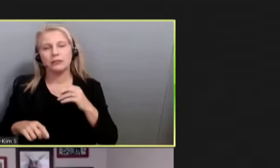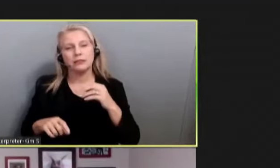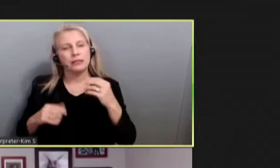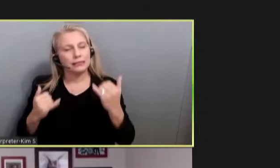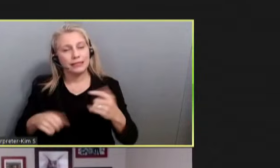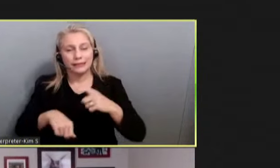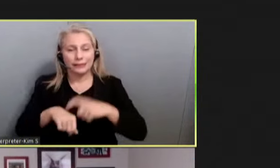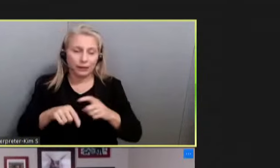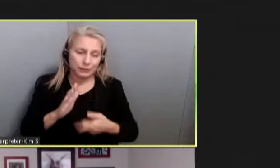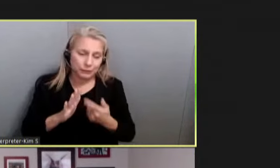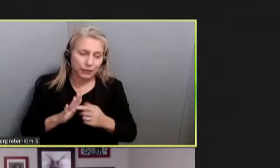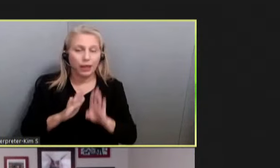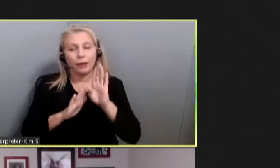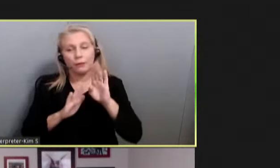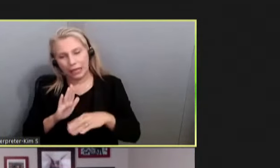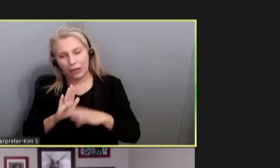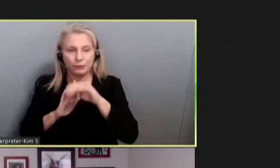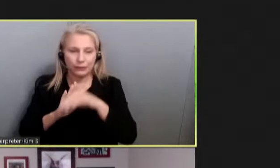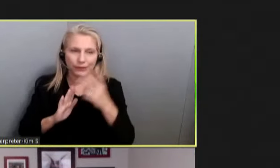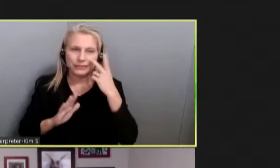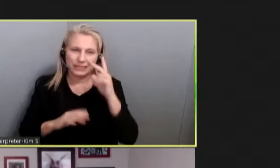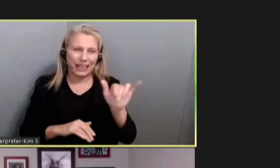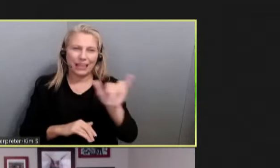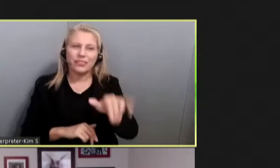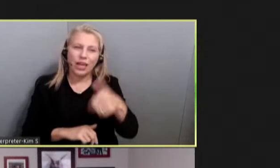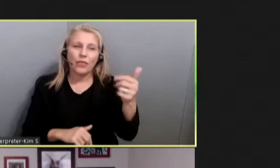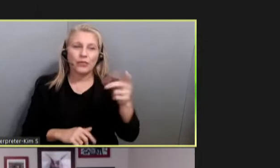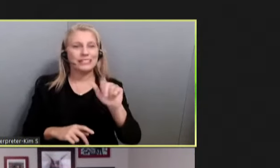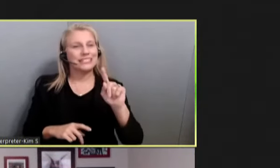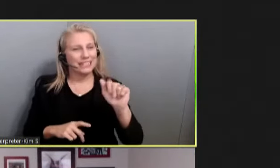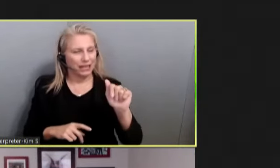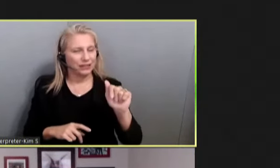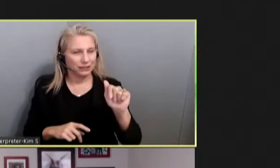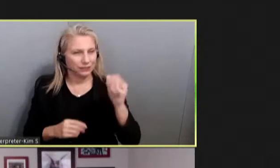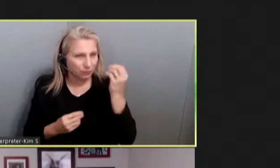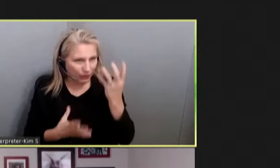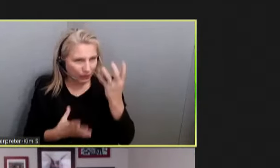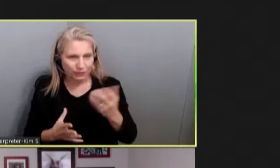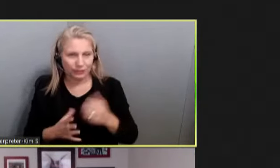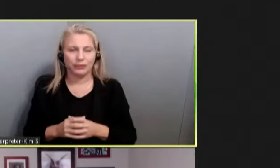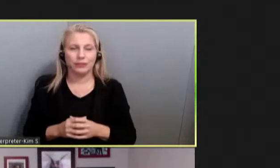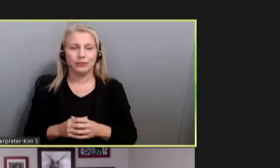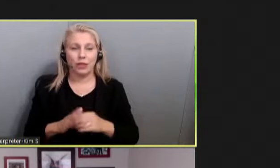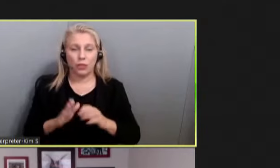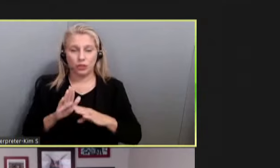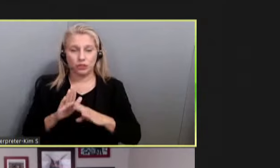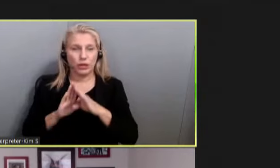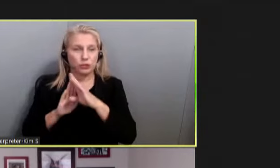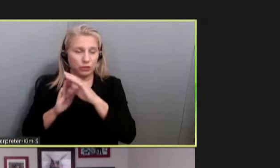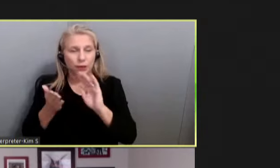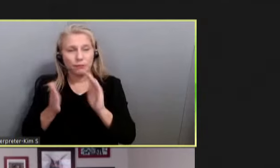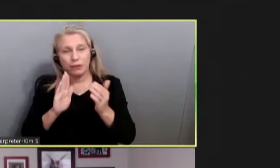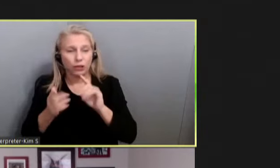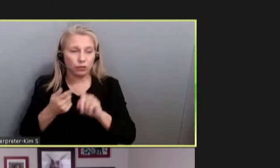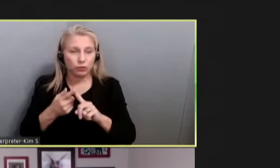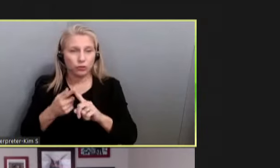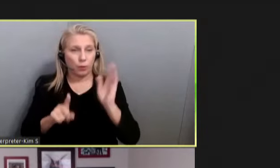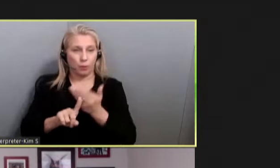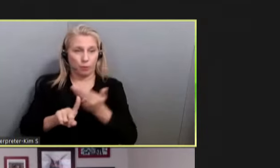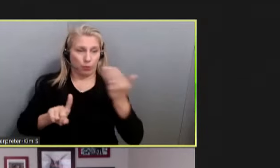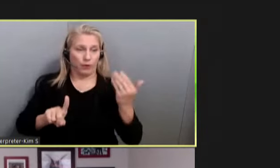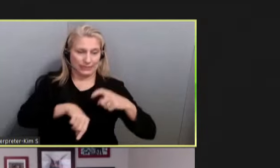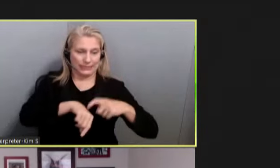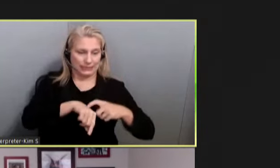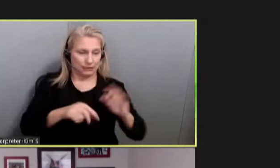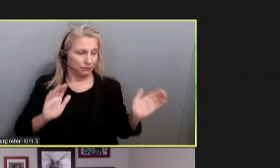bumps up and down like we see in all of our other data points, the overall trajectory in comparison to previous times,